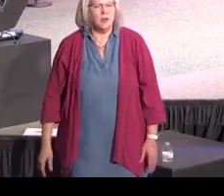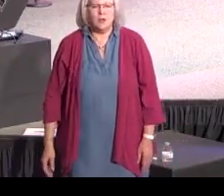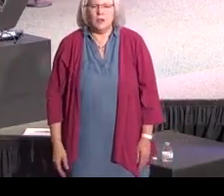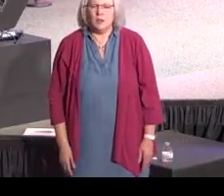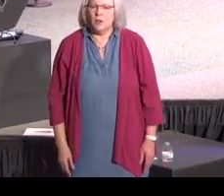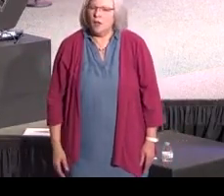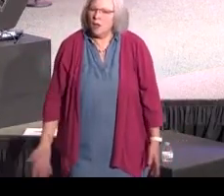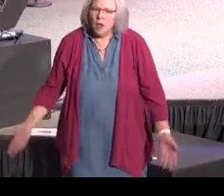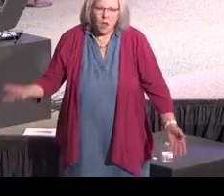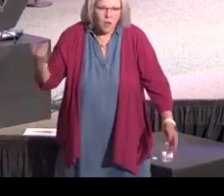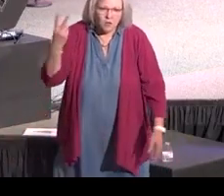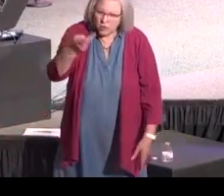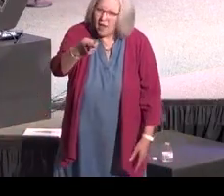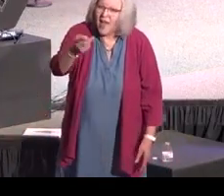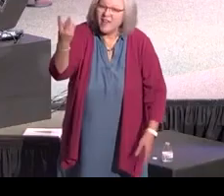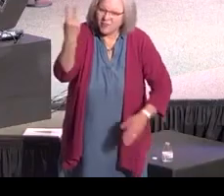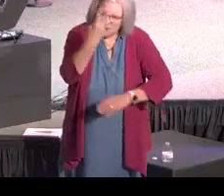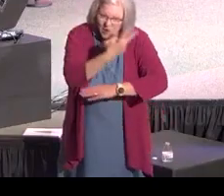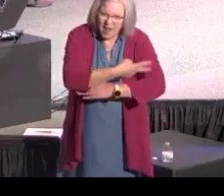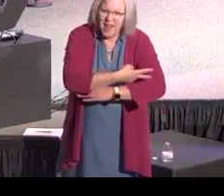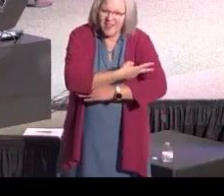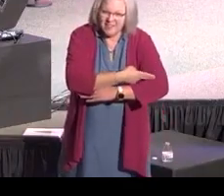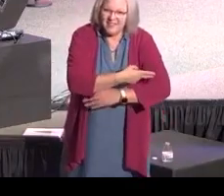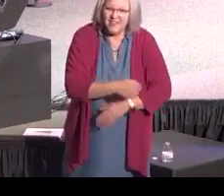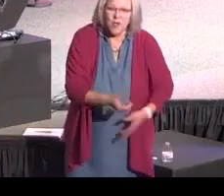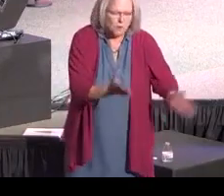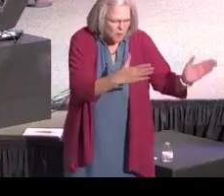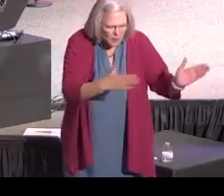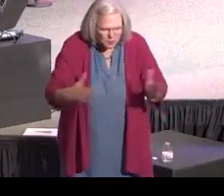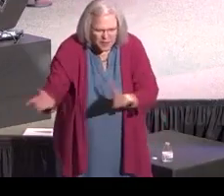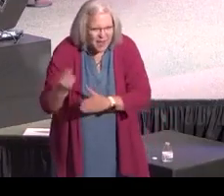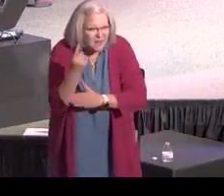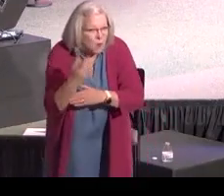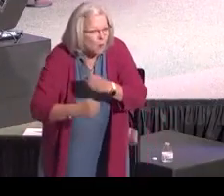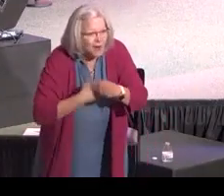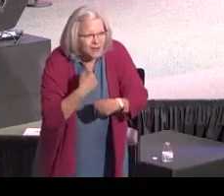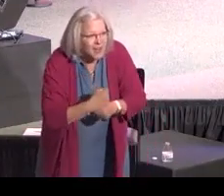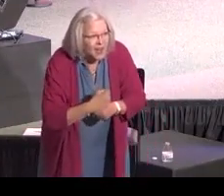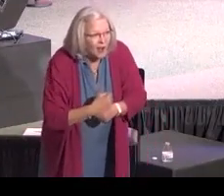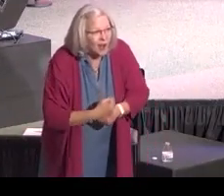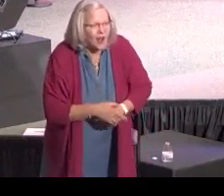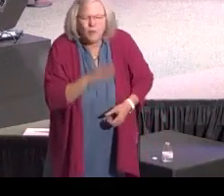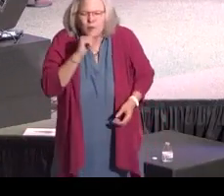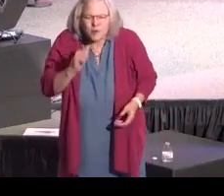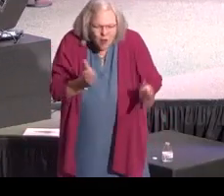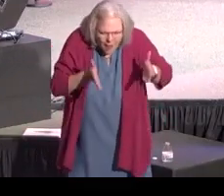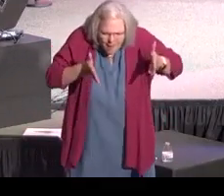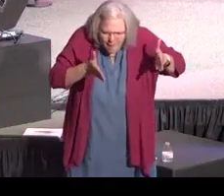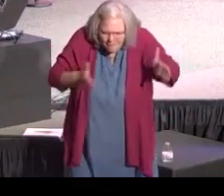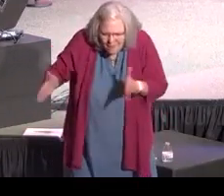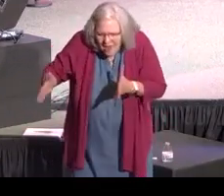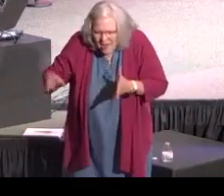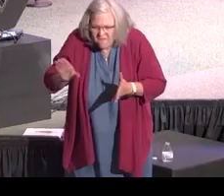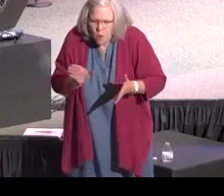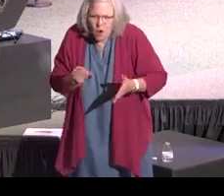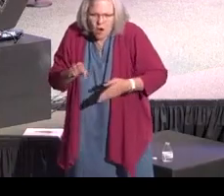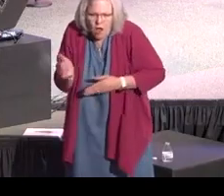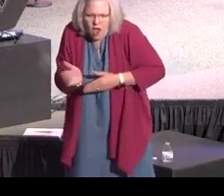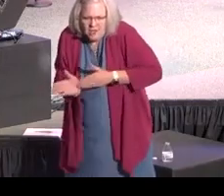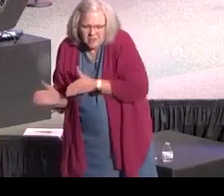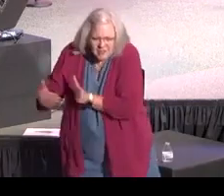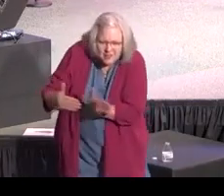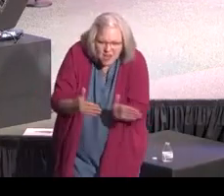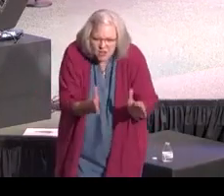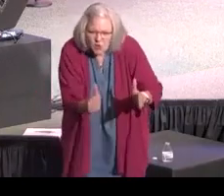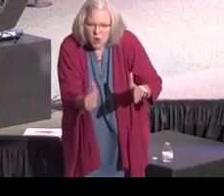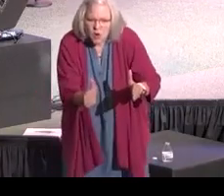Time is ticking. We've been planning this for a year and we're not getting there. It's a detour. We finally made it. And God worked in an incredible